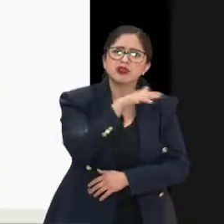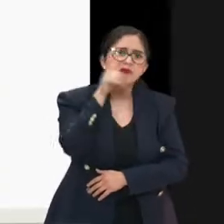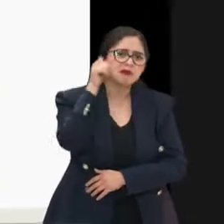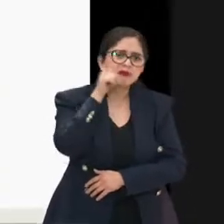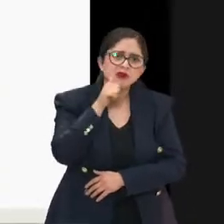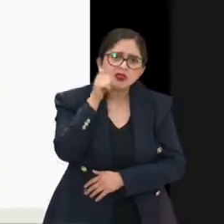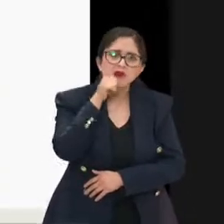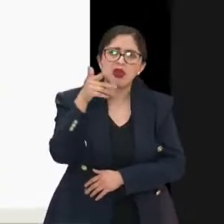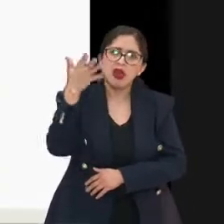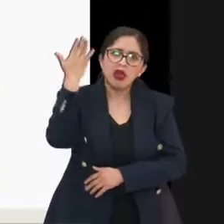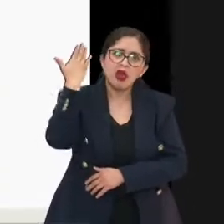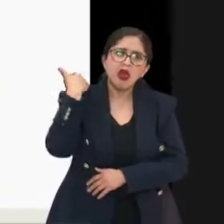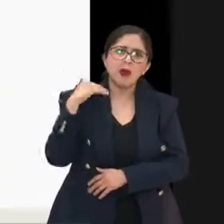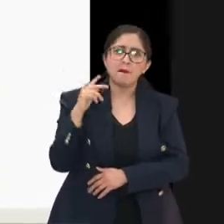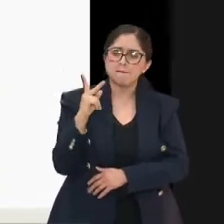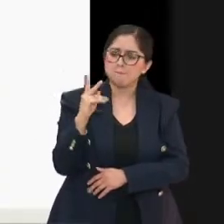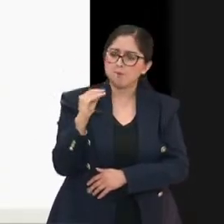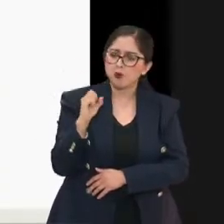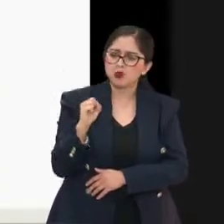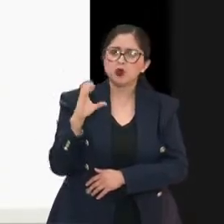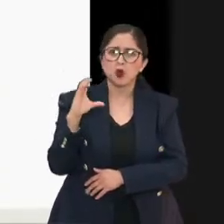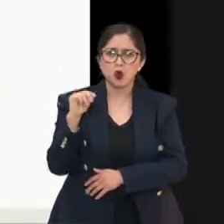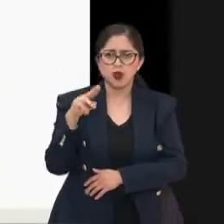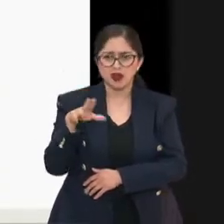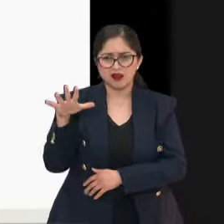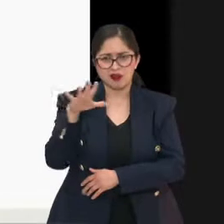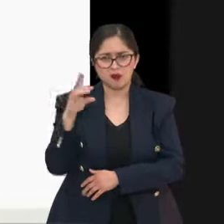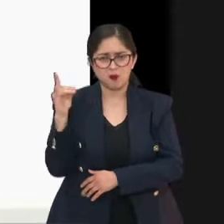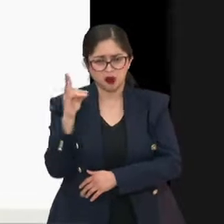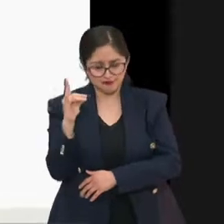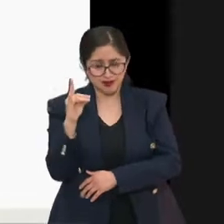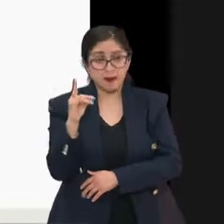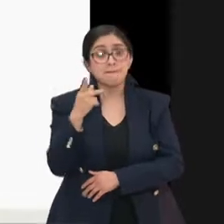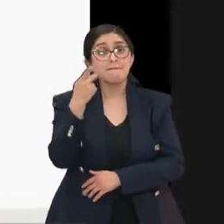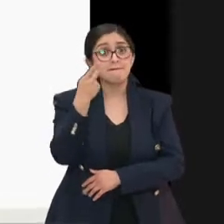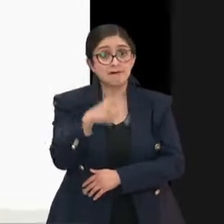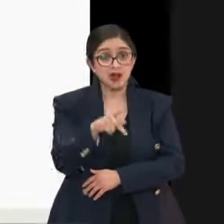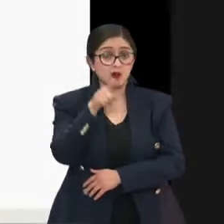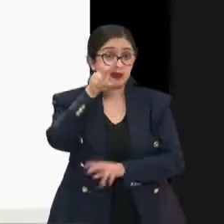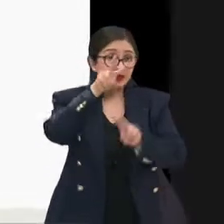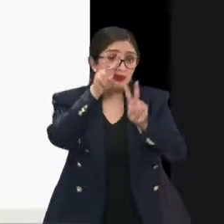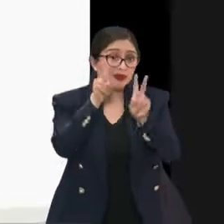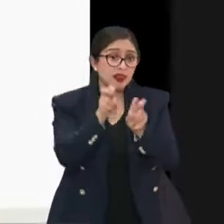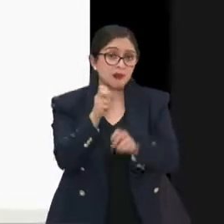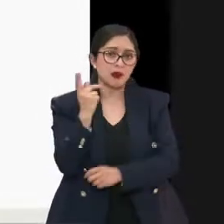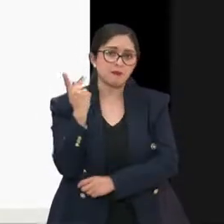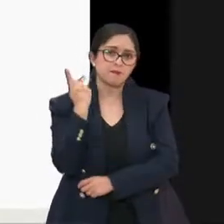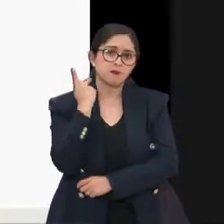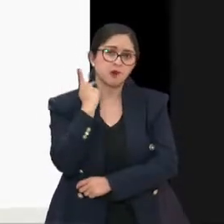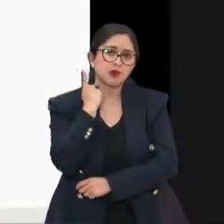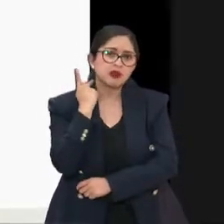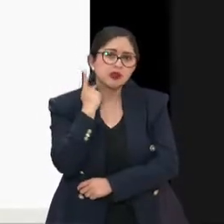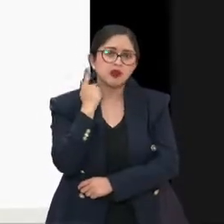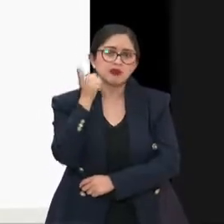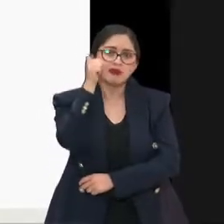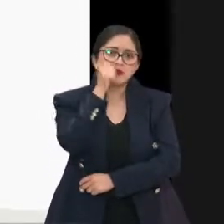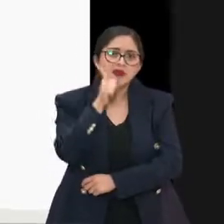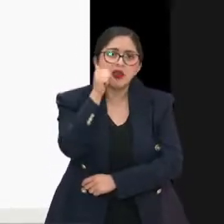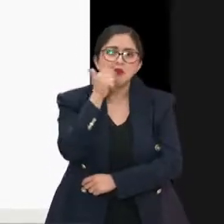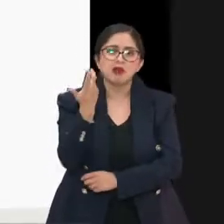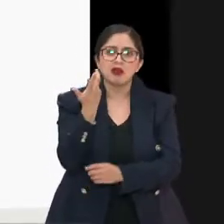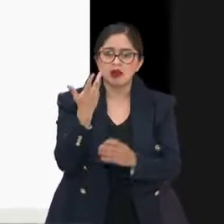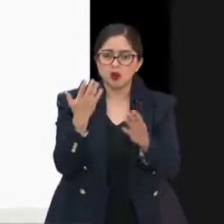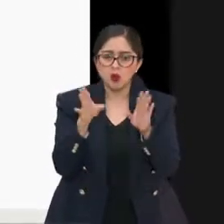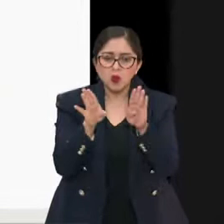and a differentiation common origin sense by the post-colonial society in Bolivia. And then the policy